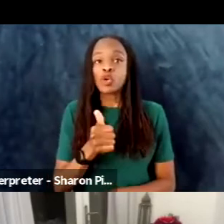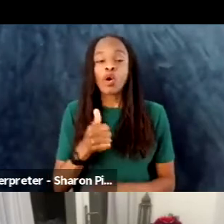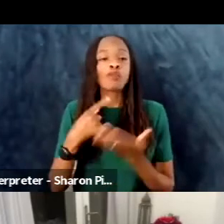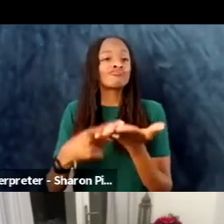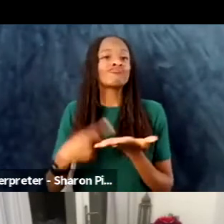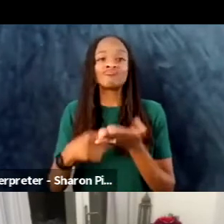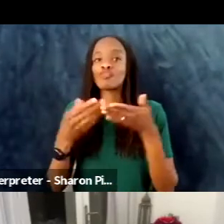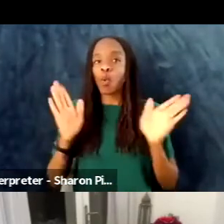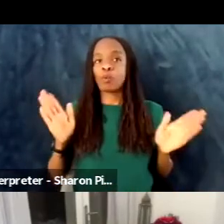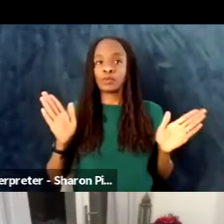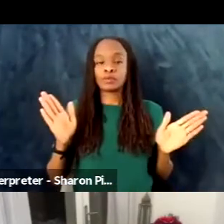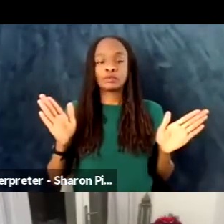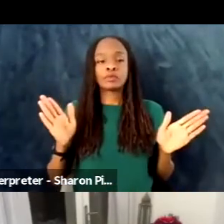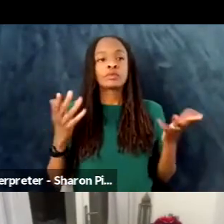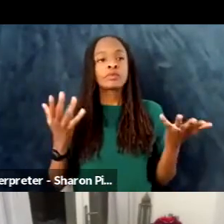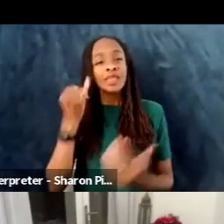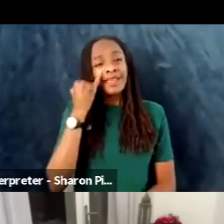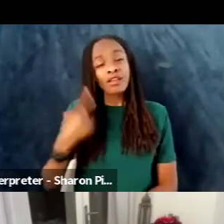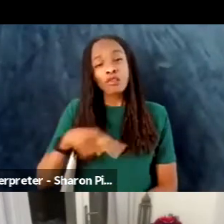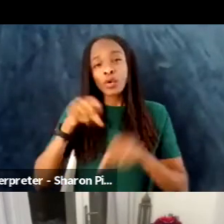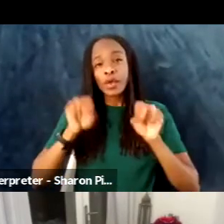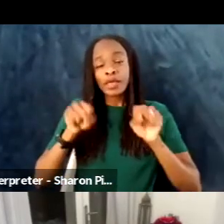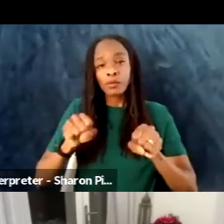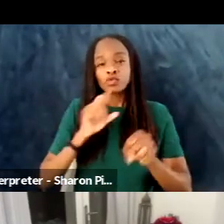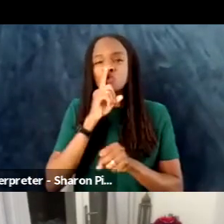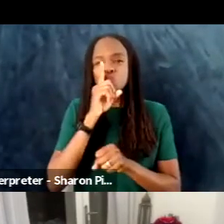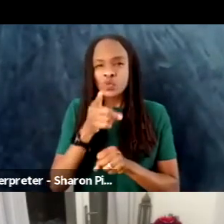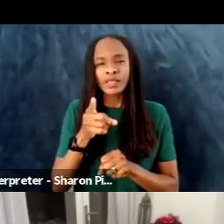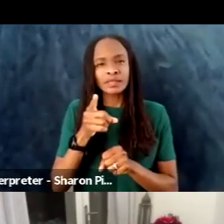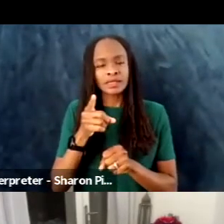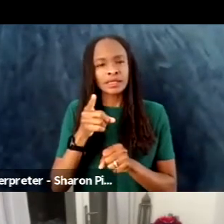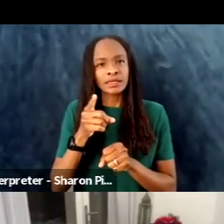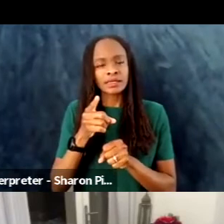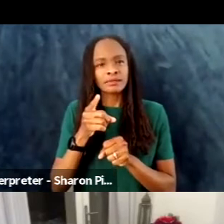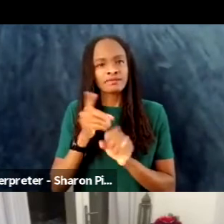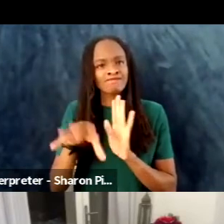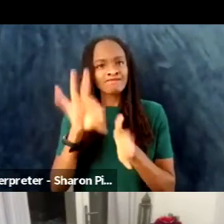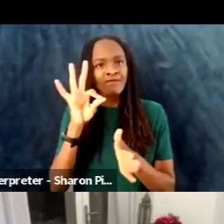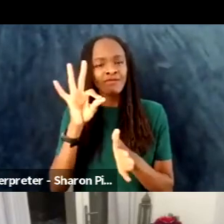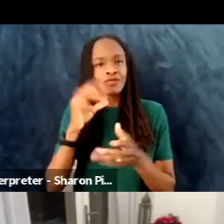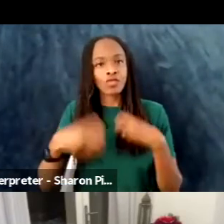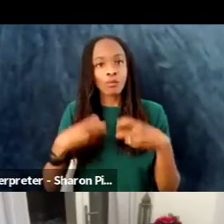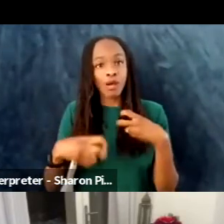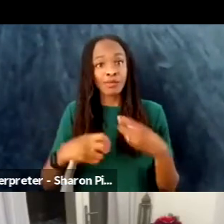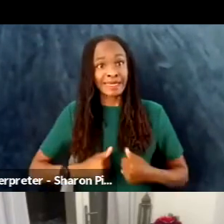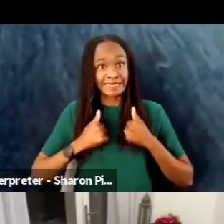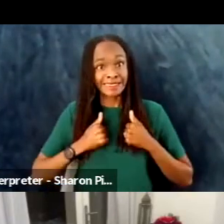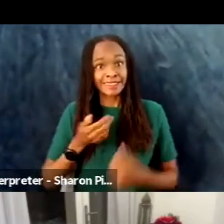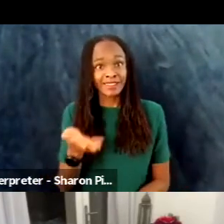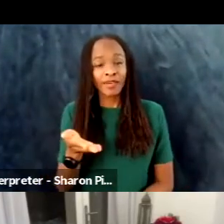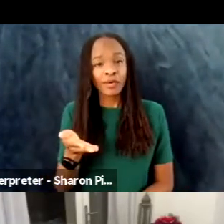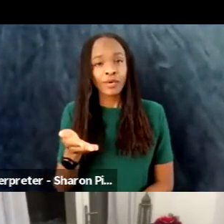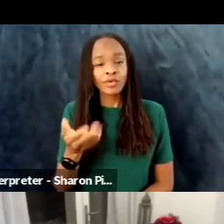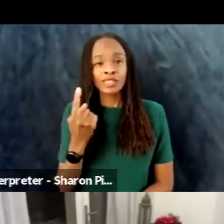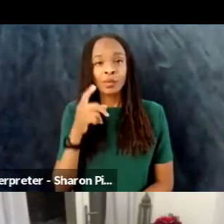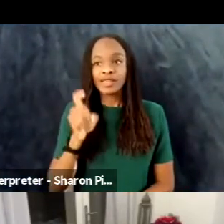researches. If we are able to get to the bottom of the problem, which exists, it exists. Somebody has to